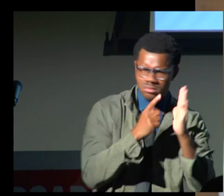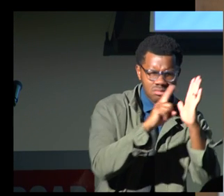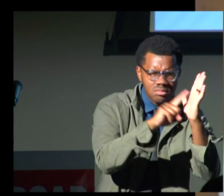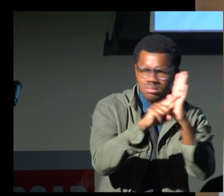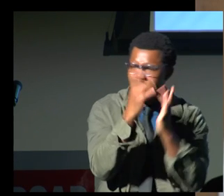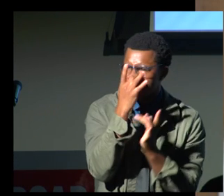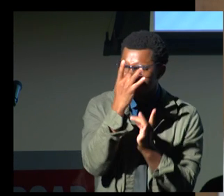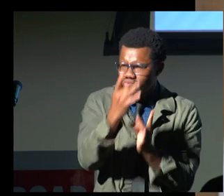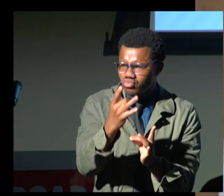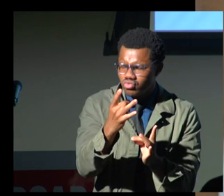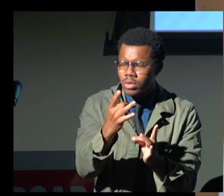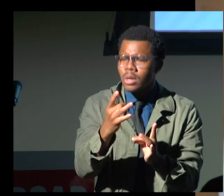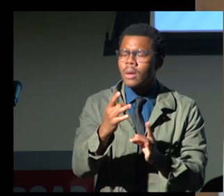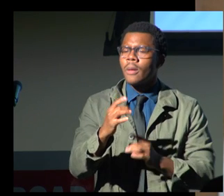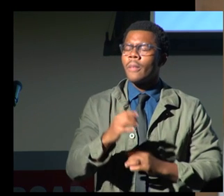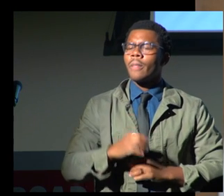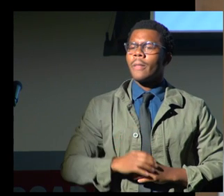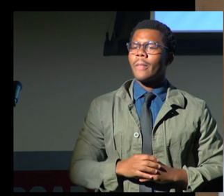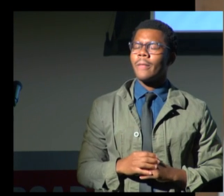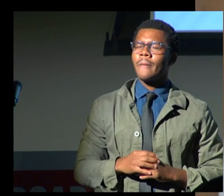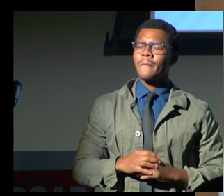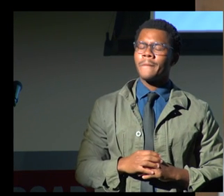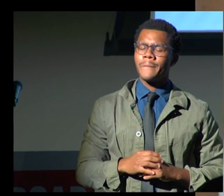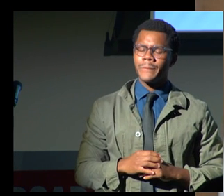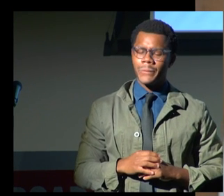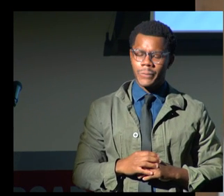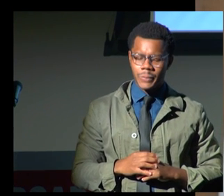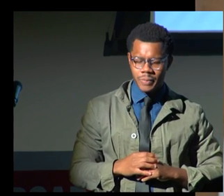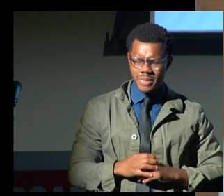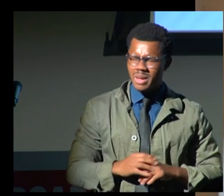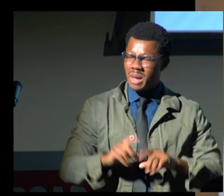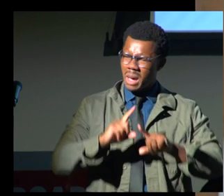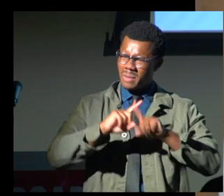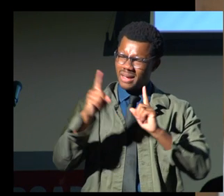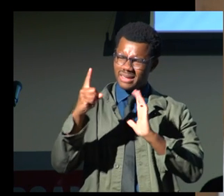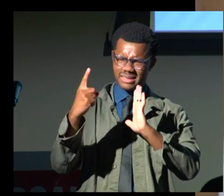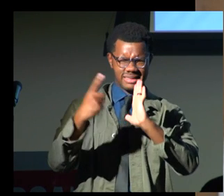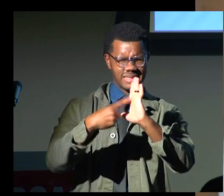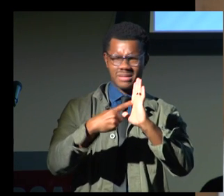I felt a thing about me is that I get to a point where I feel like I need to grow.